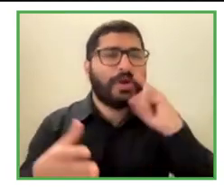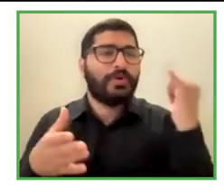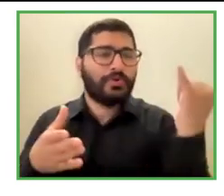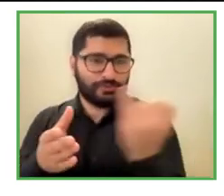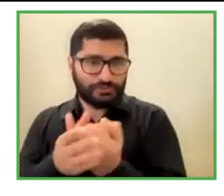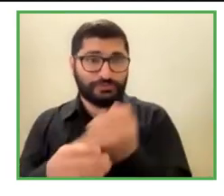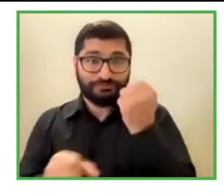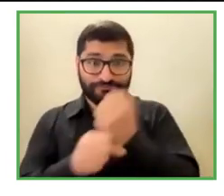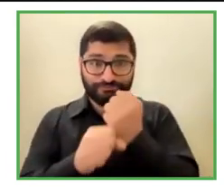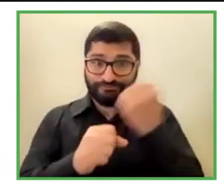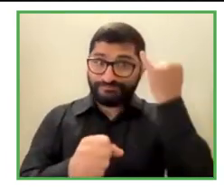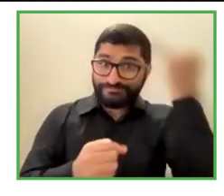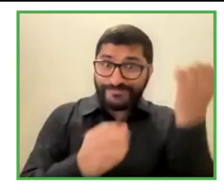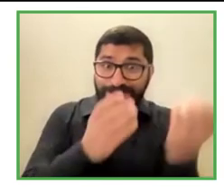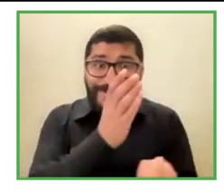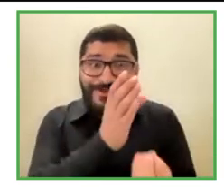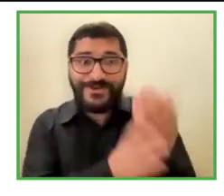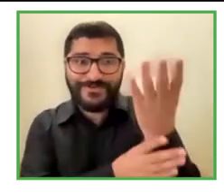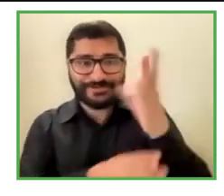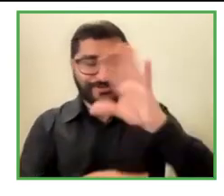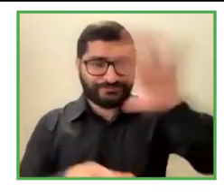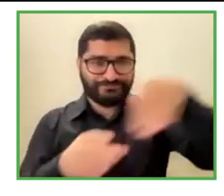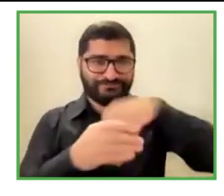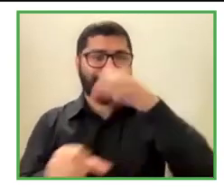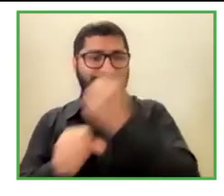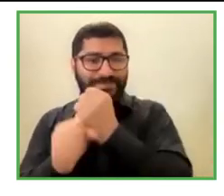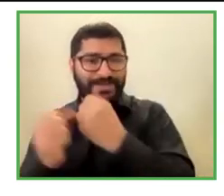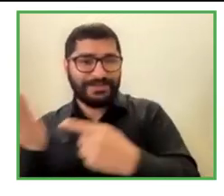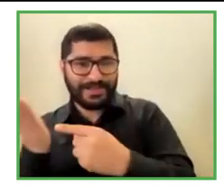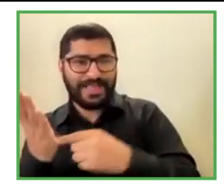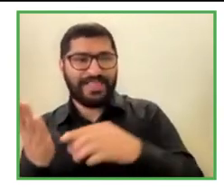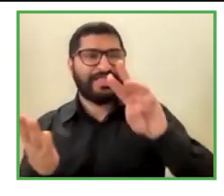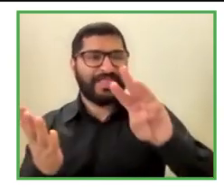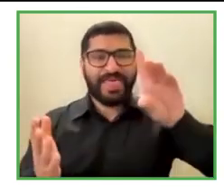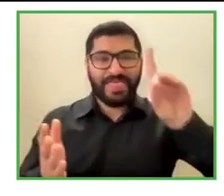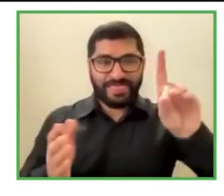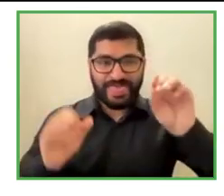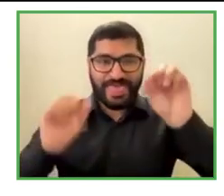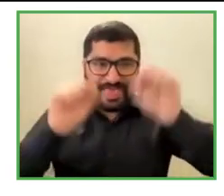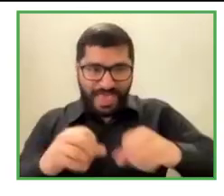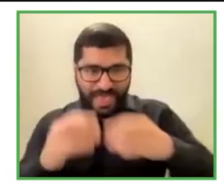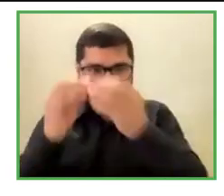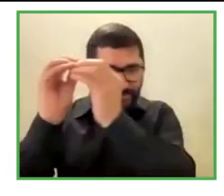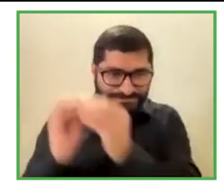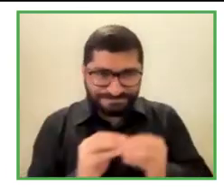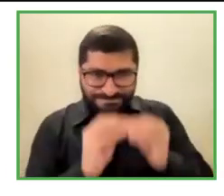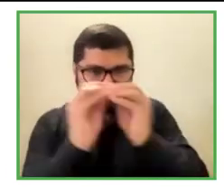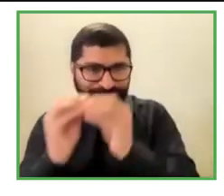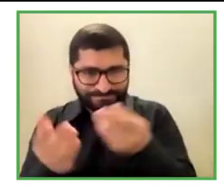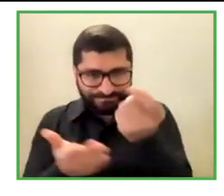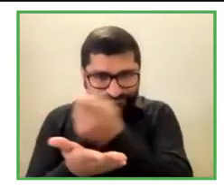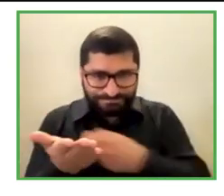inclusion, incorporating 3D technology and gaining basic knowledge and